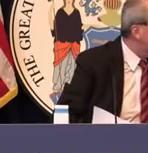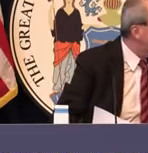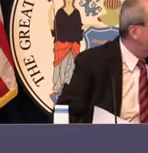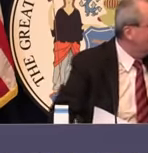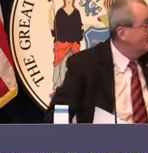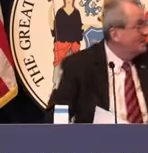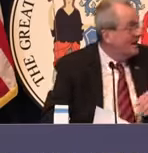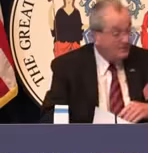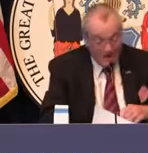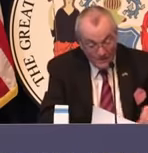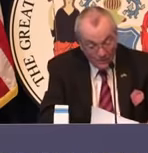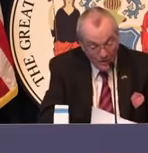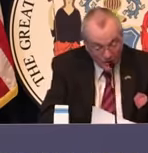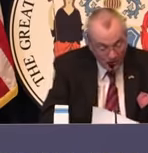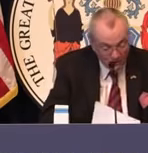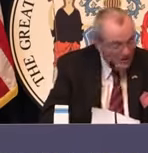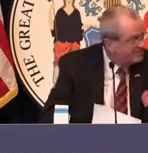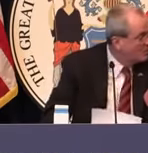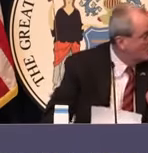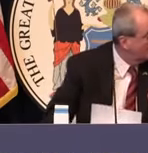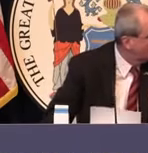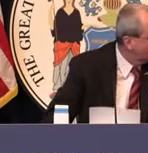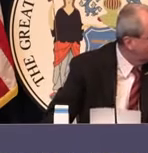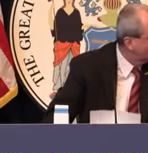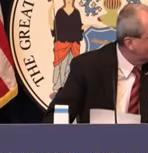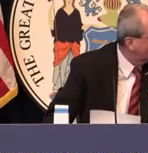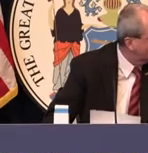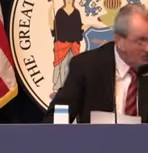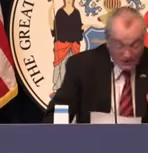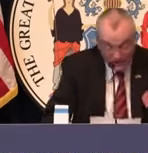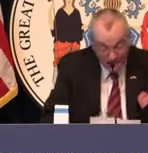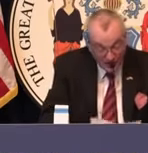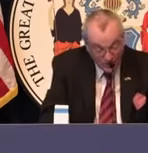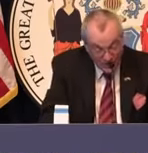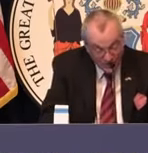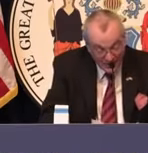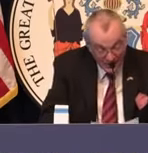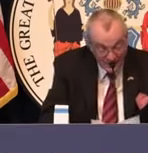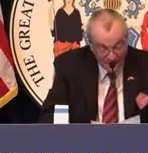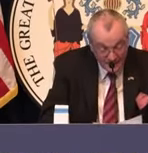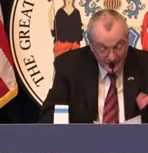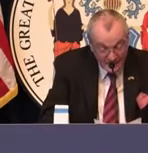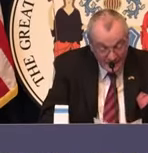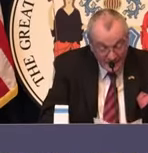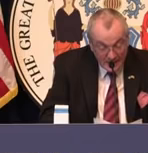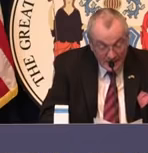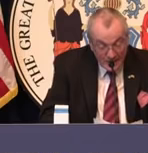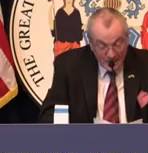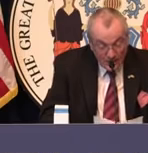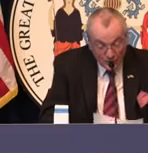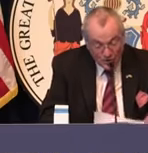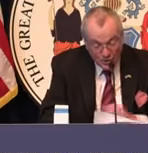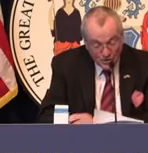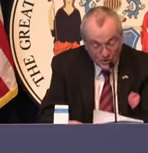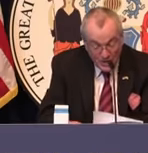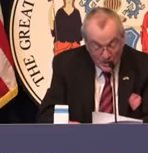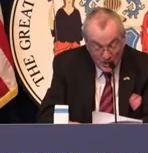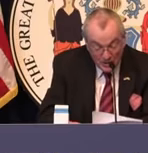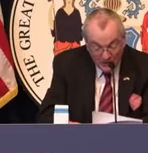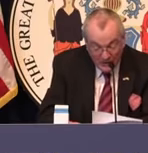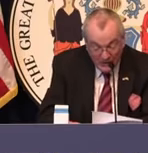out in absentia, and I had wanted to hold off, but we're under the gun here, so we're honored to have you. It